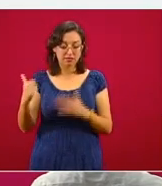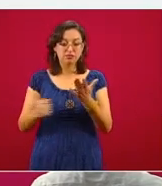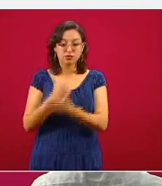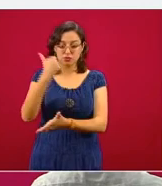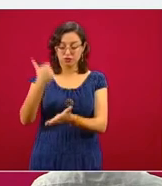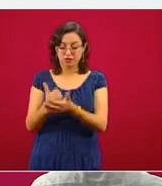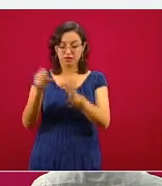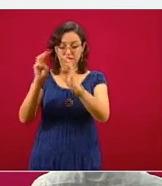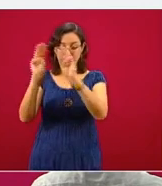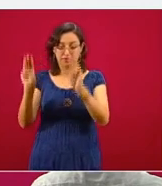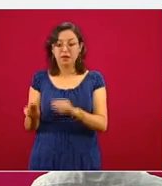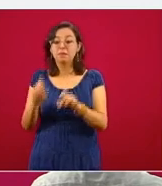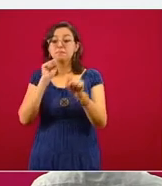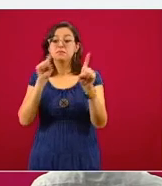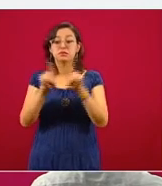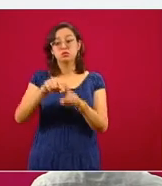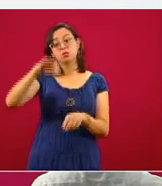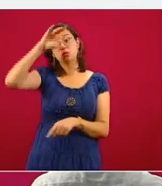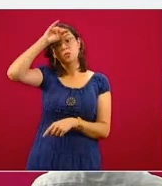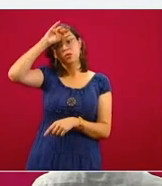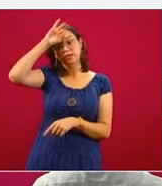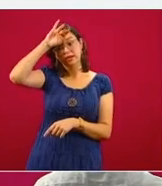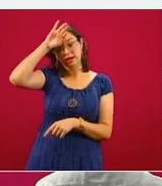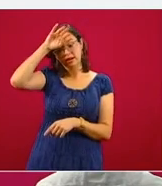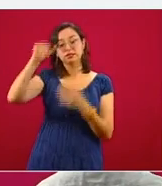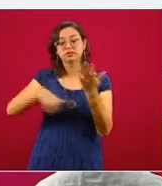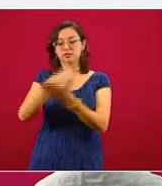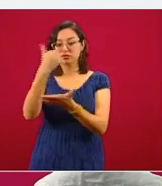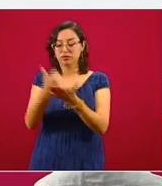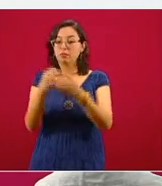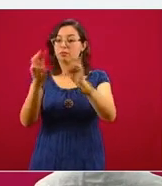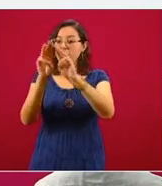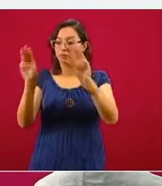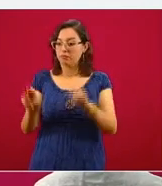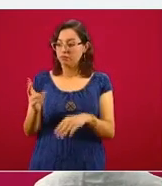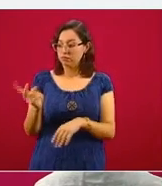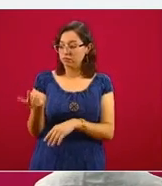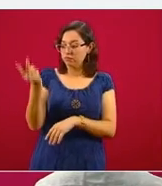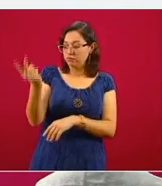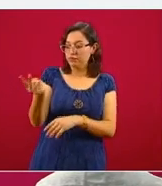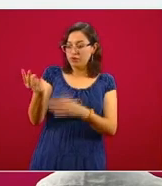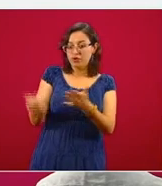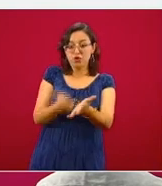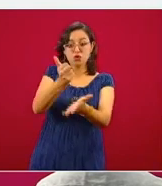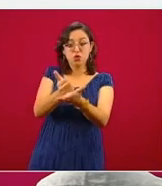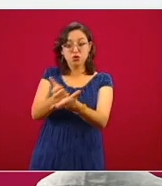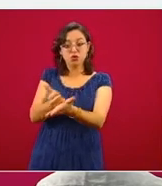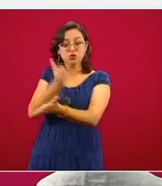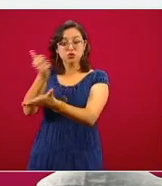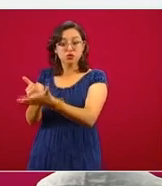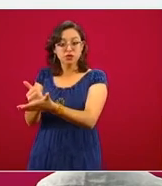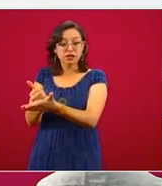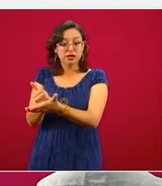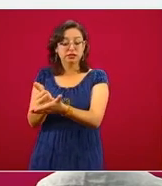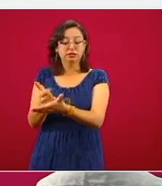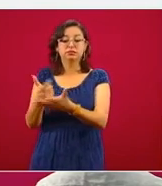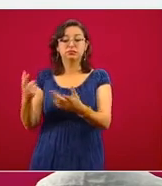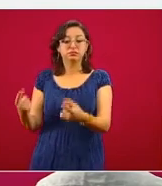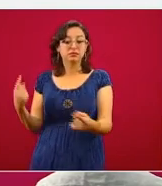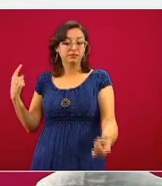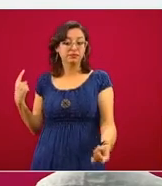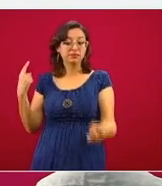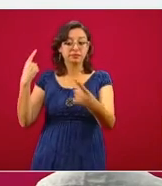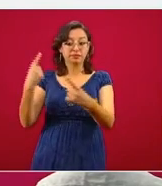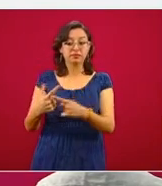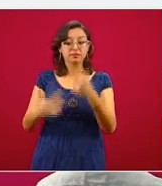reached important transmission rates. And I would like to emphasize the case of the city of Guadalajara, the metropolitan